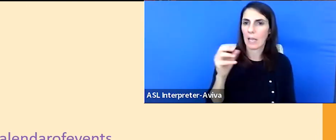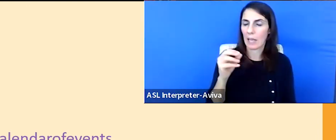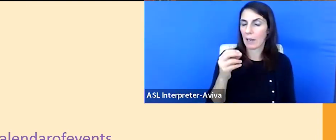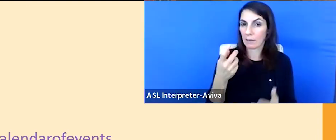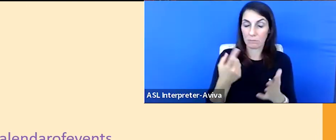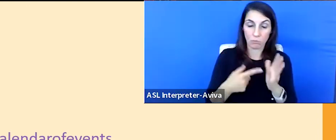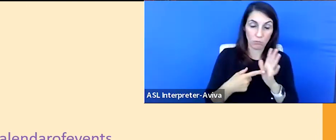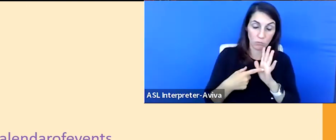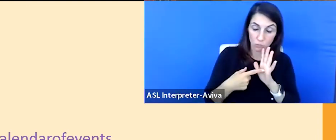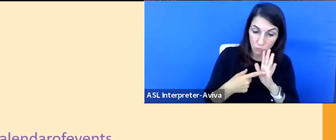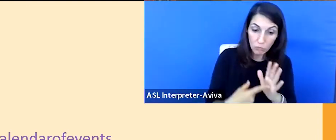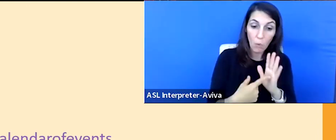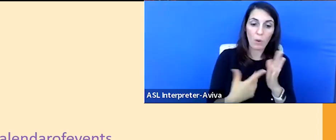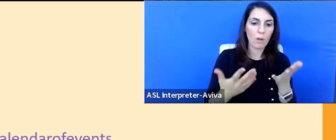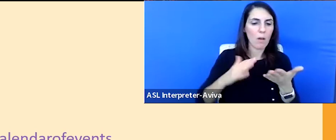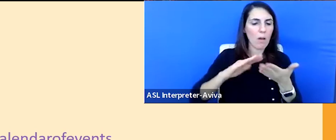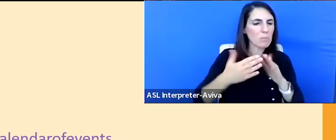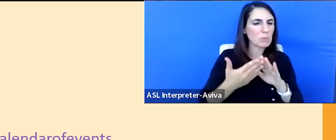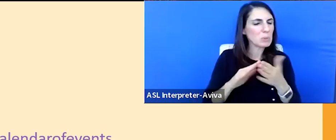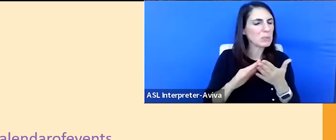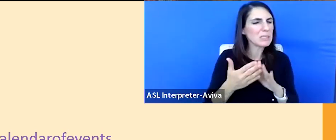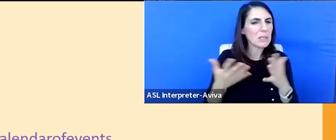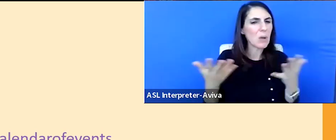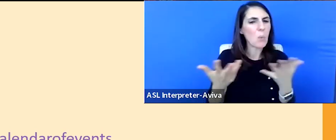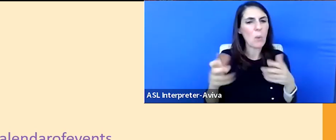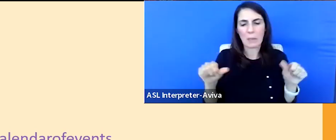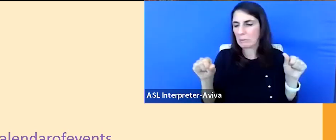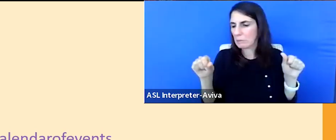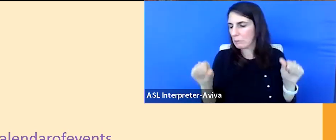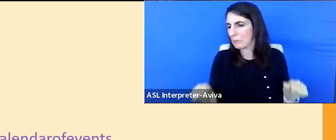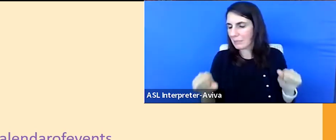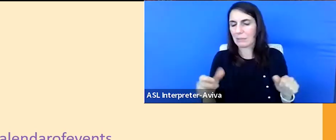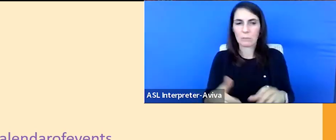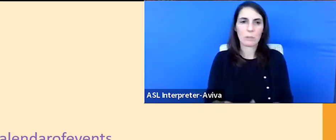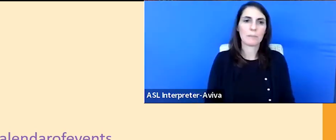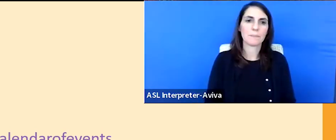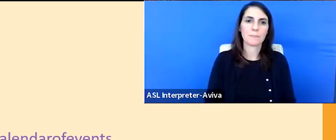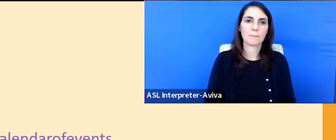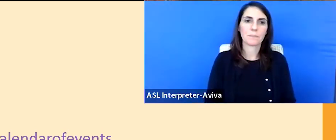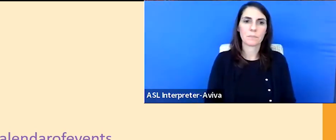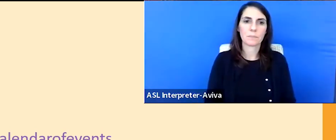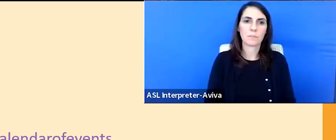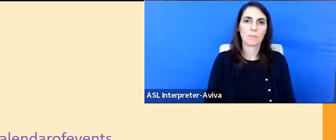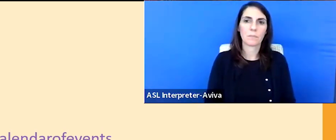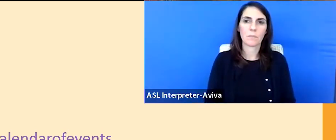showing community what is possible, right? When we put